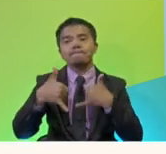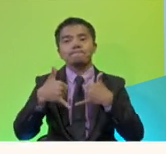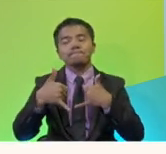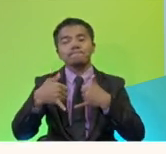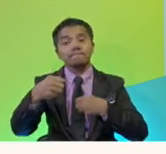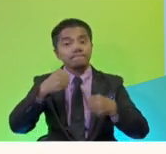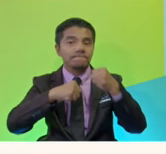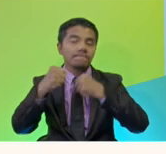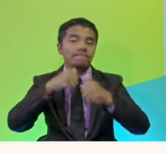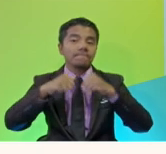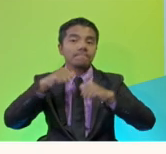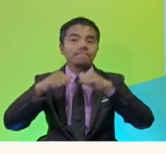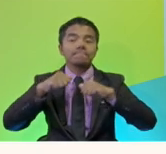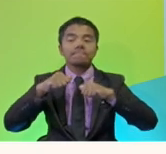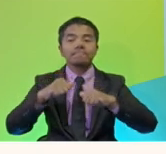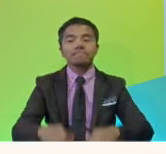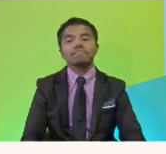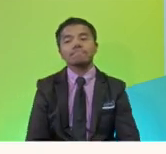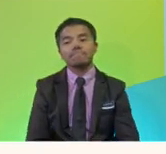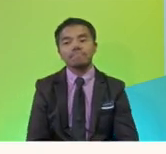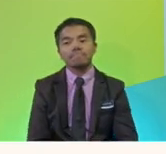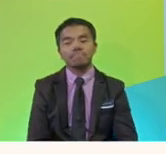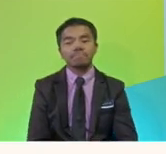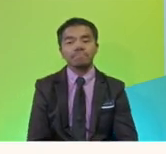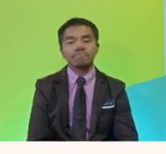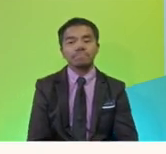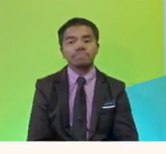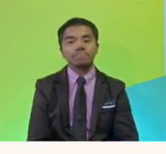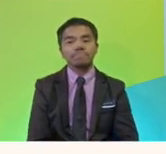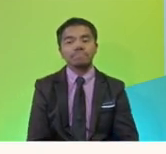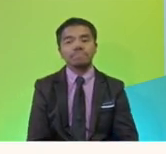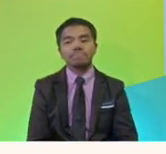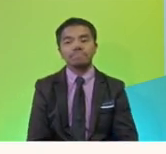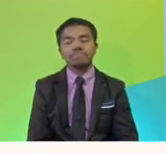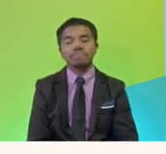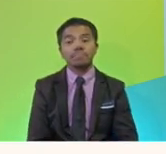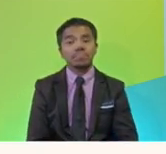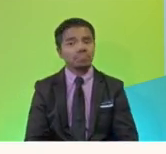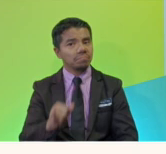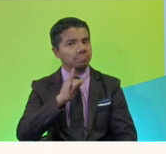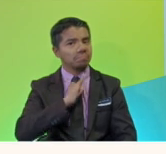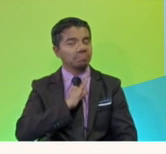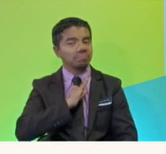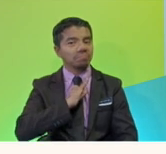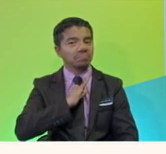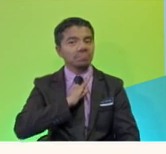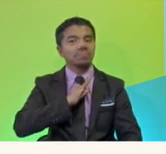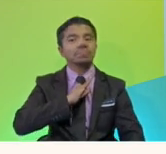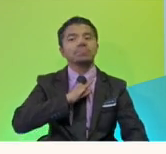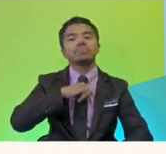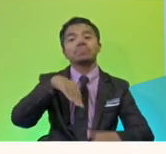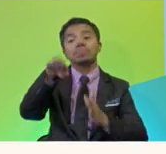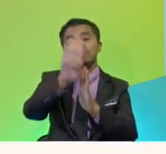sport I could. I really like working out and I also like being on a team. That is a good